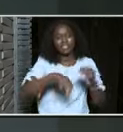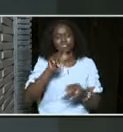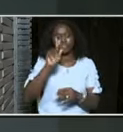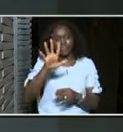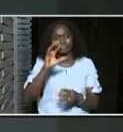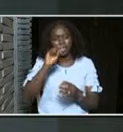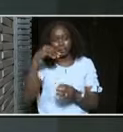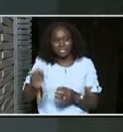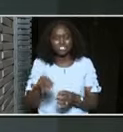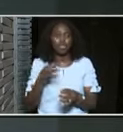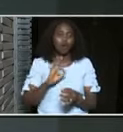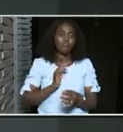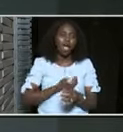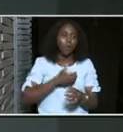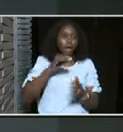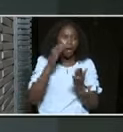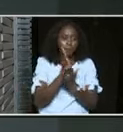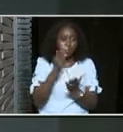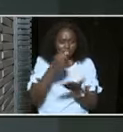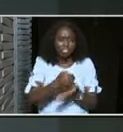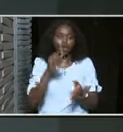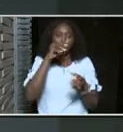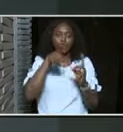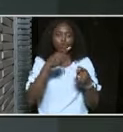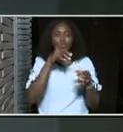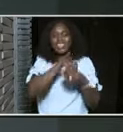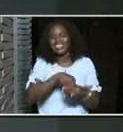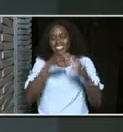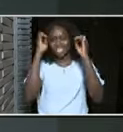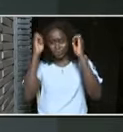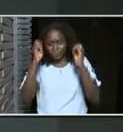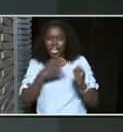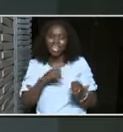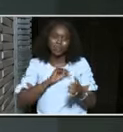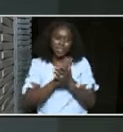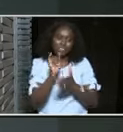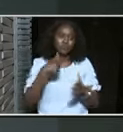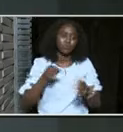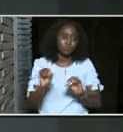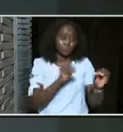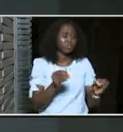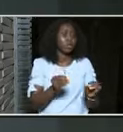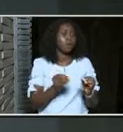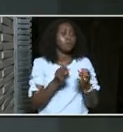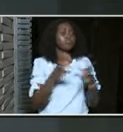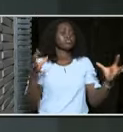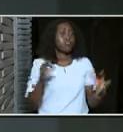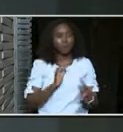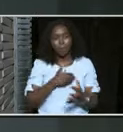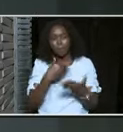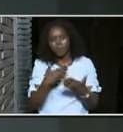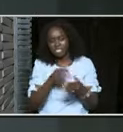education. And I believe that we are going to put a lot of money in education. In fact, that was